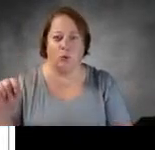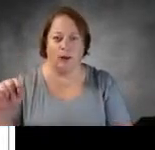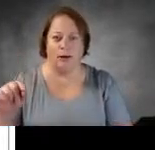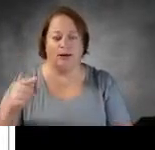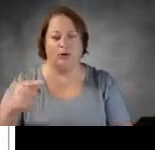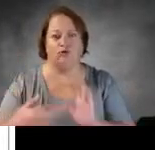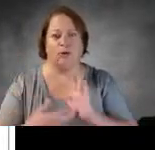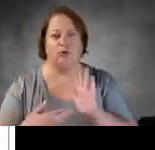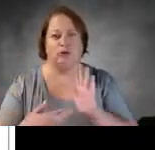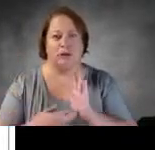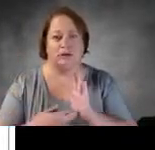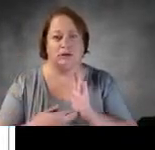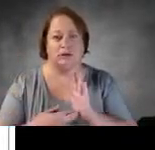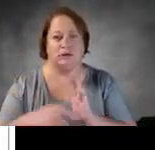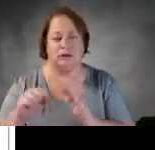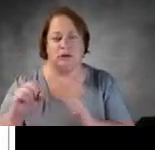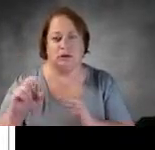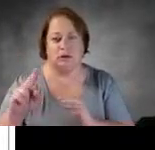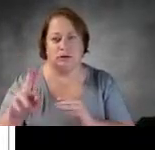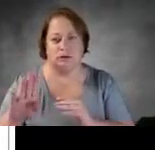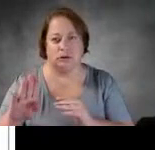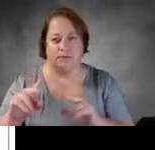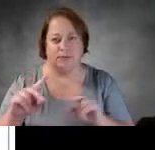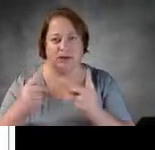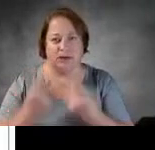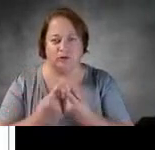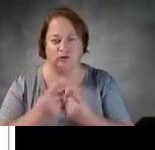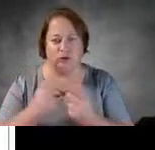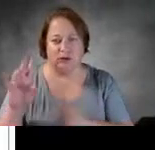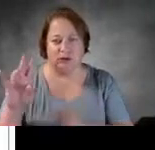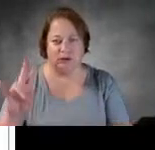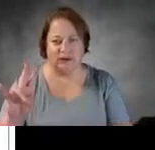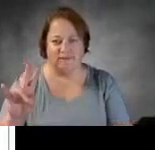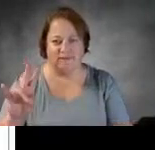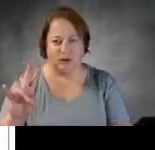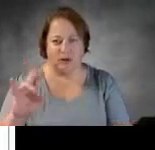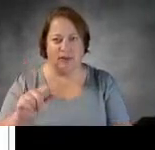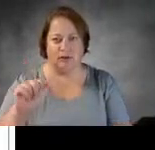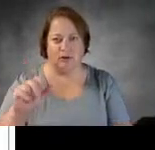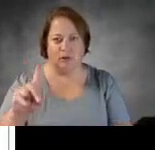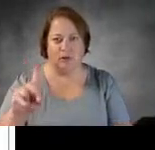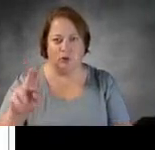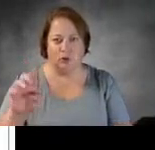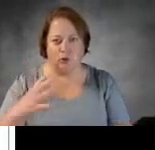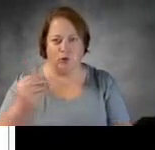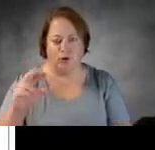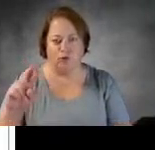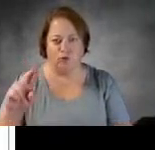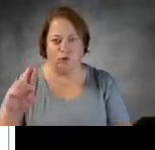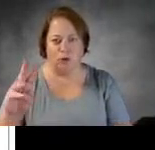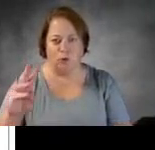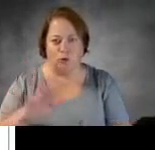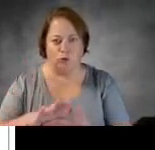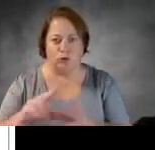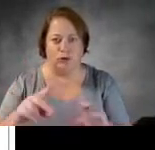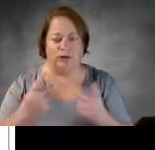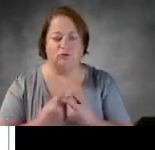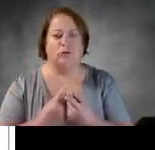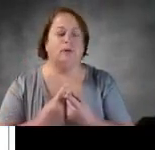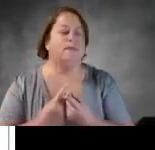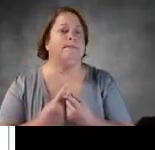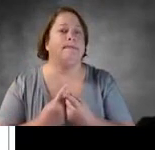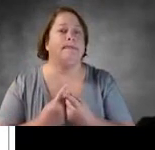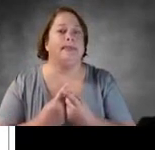he represents Sub-District 7, which includes Ladue and Rockwood school districts. Dr. Asner